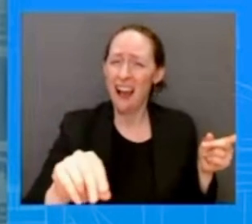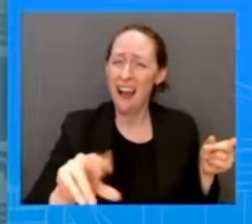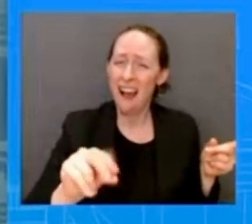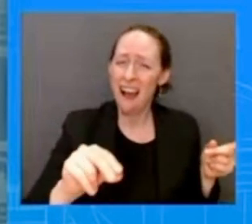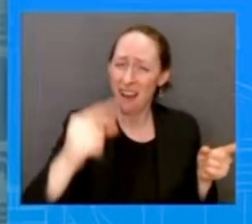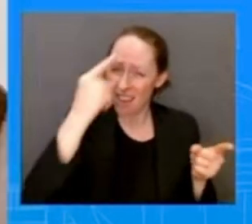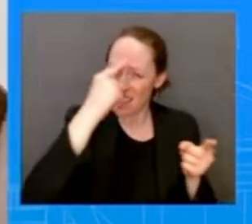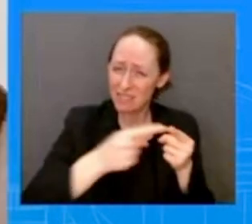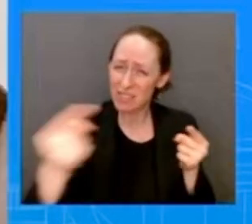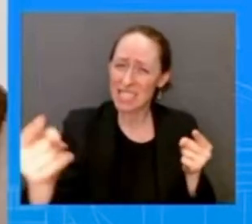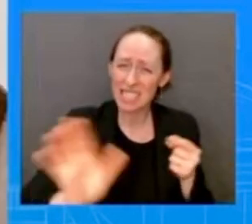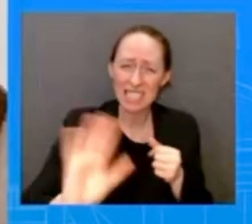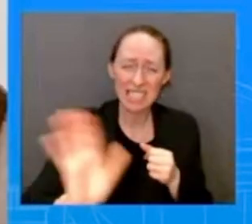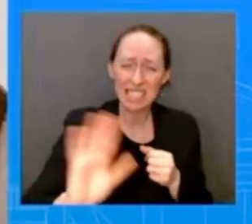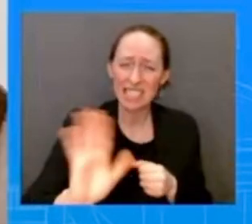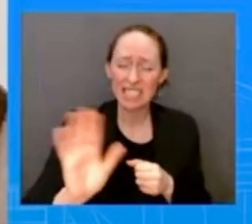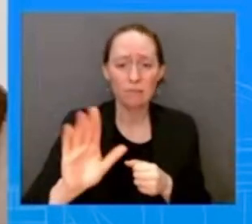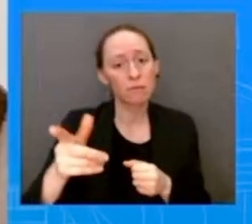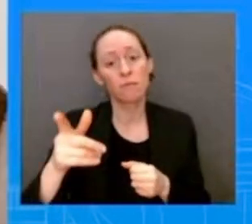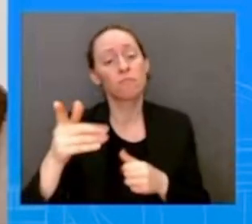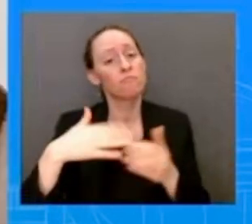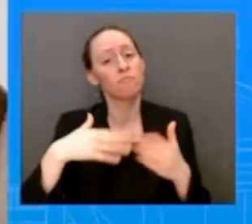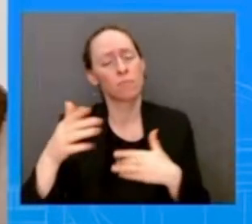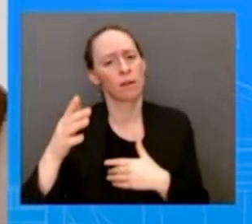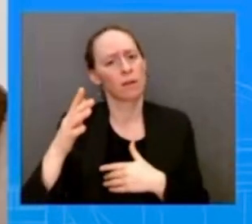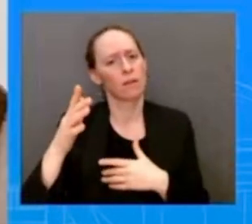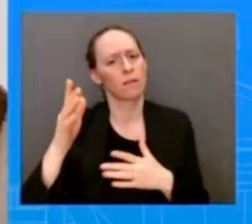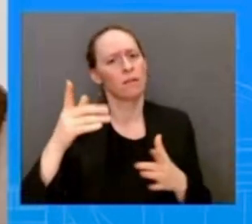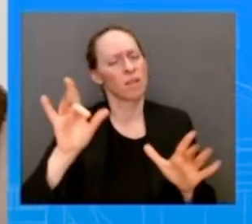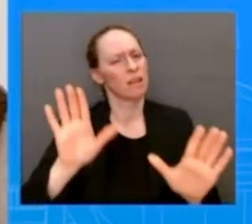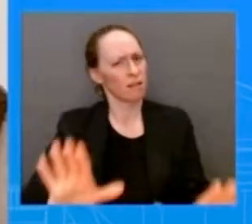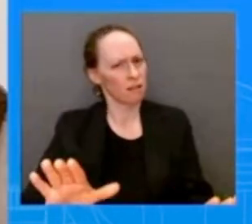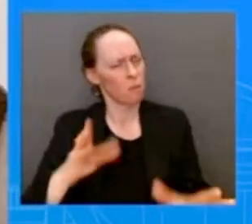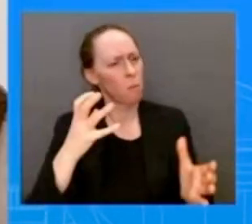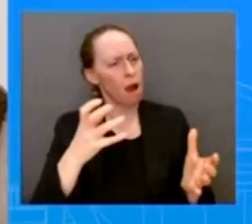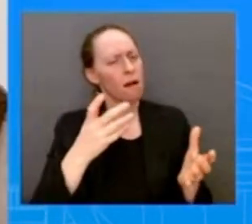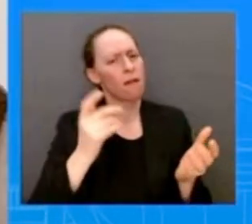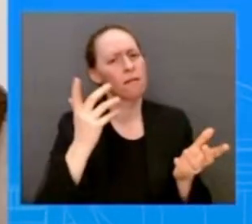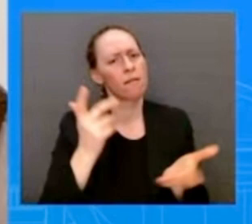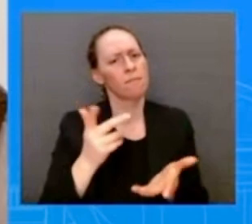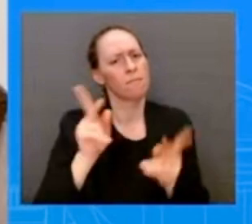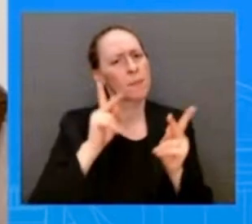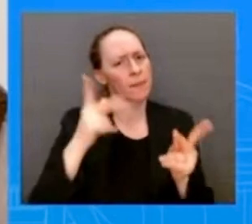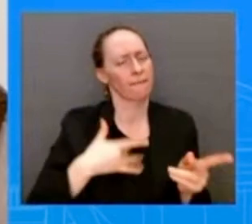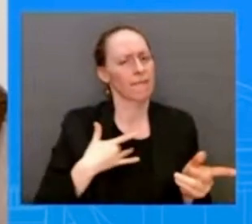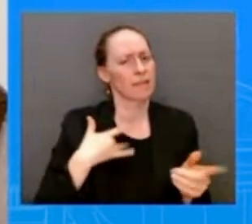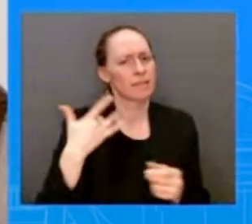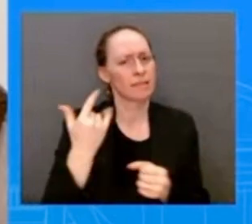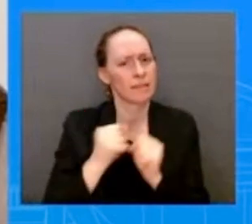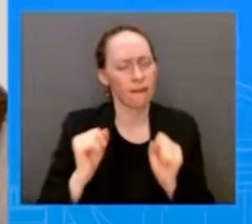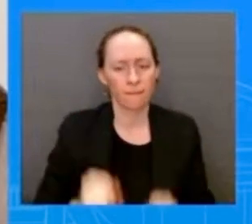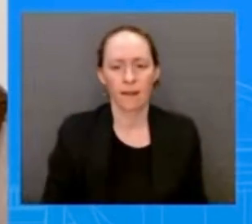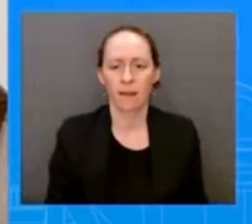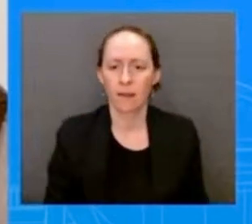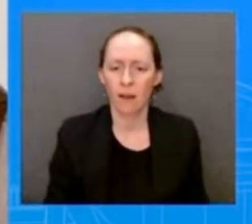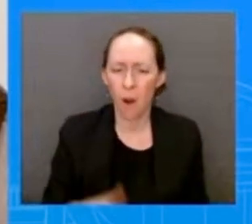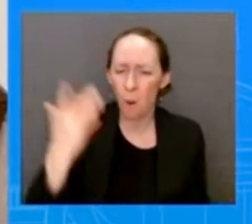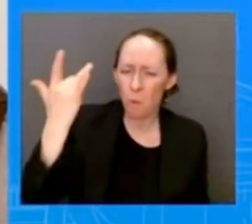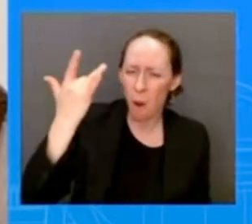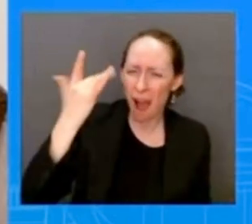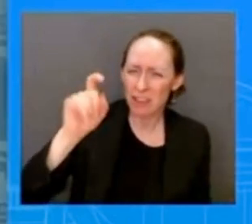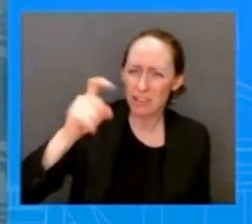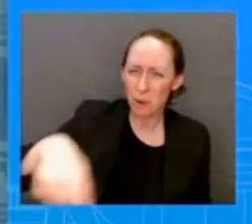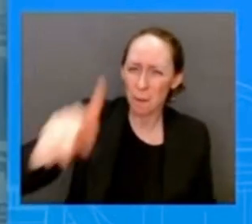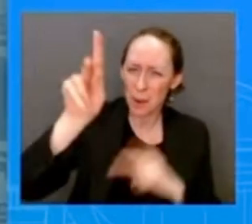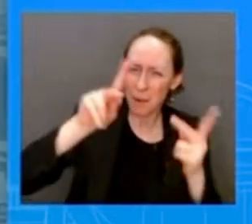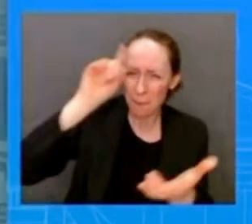feel safe. So let me get to the second half of that question, which is, why should Americans believe the White House when it says it doesn't support something when the president's going to sign it, no less? I think